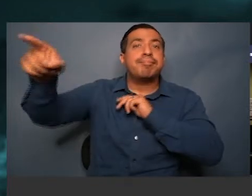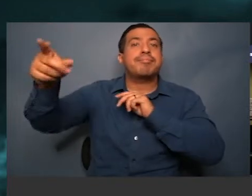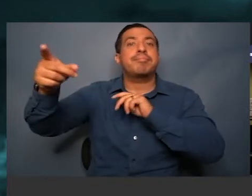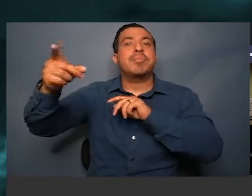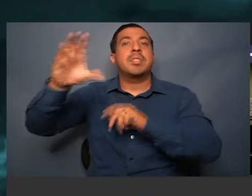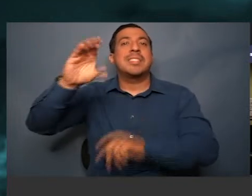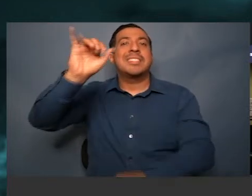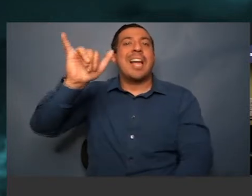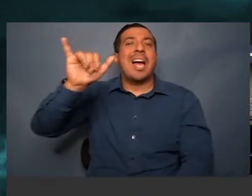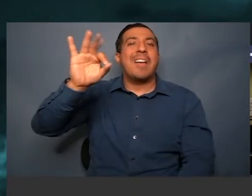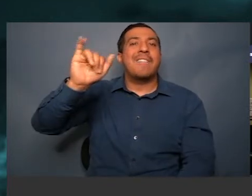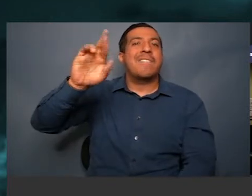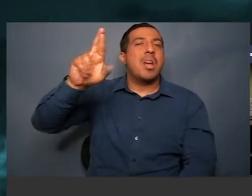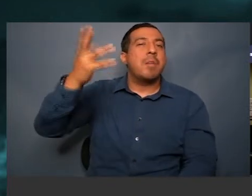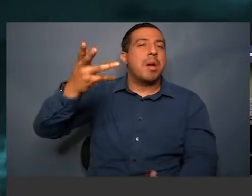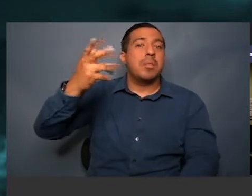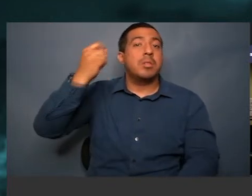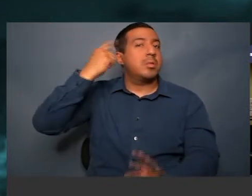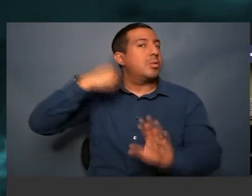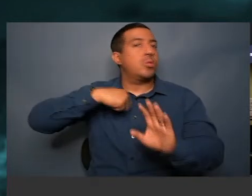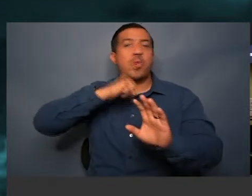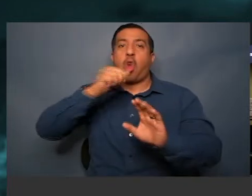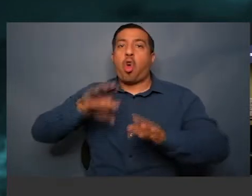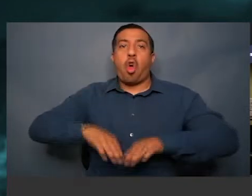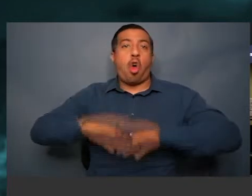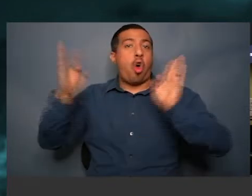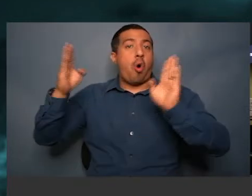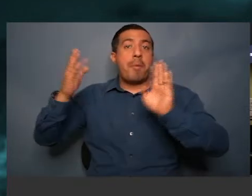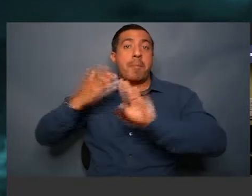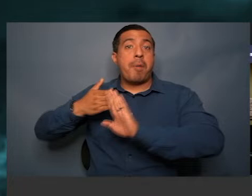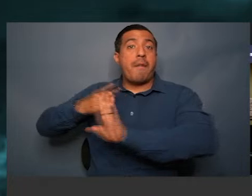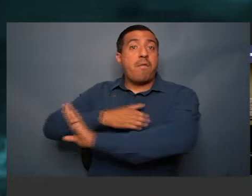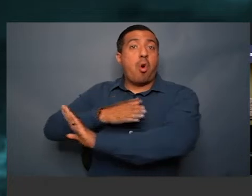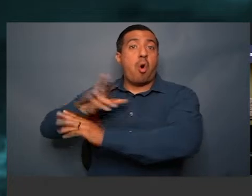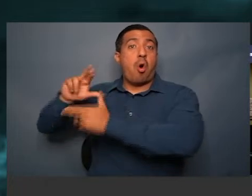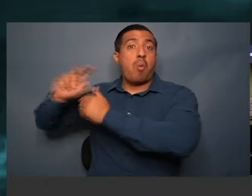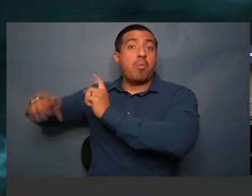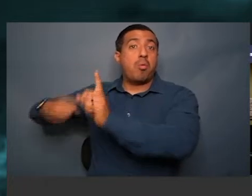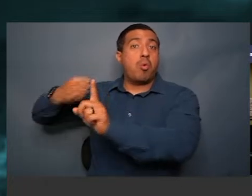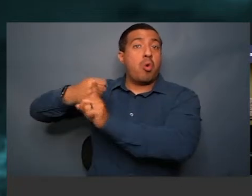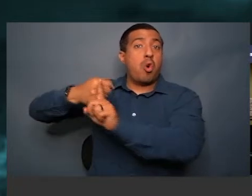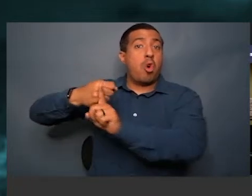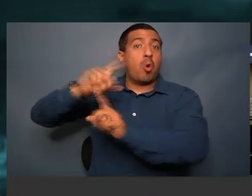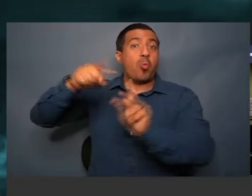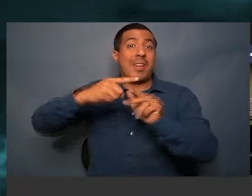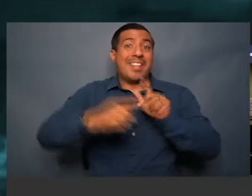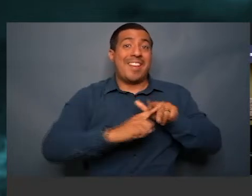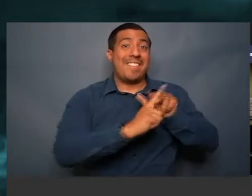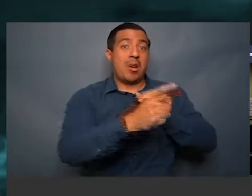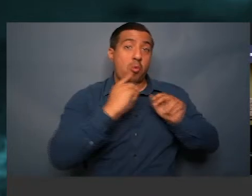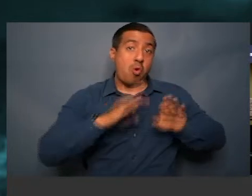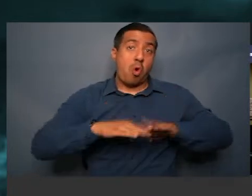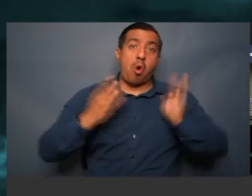but no, we do not open shelters prior to landfall in our coastal evacuation areas.